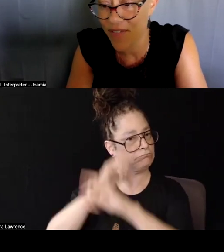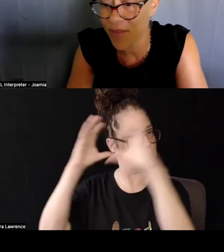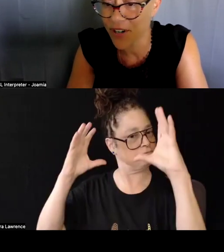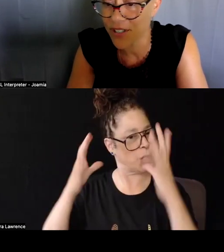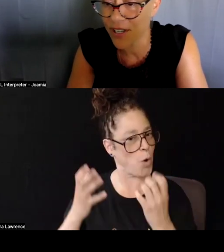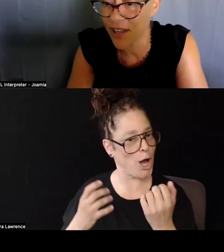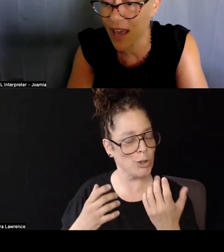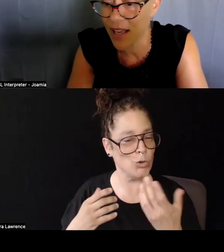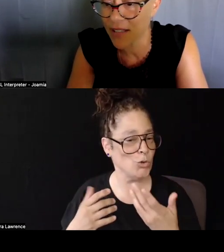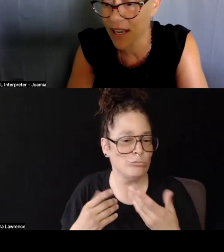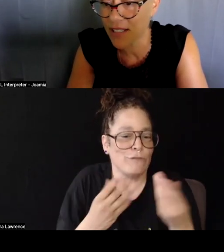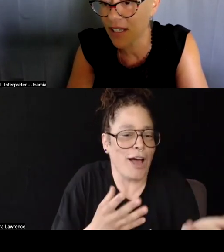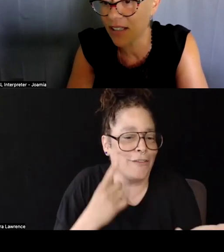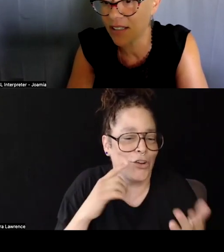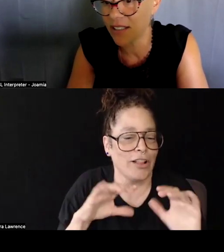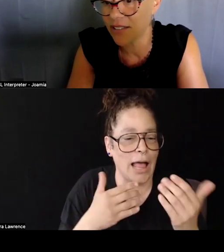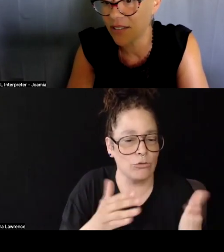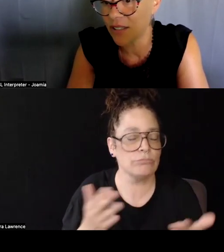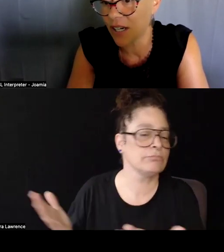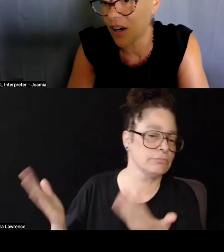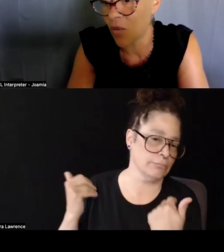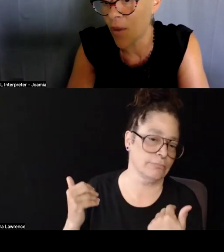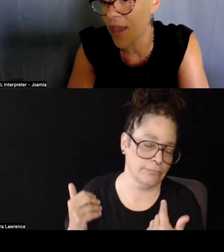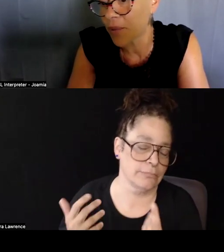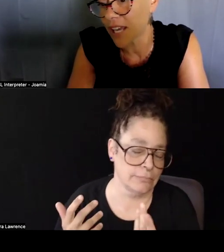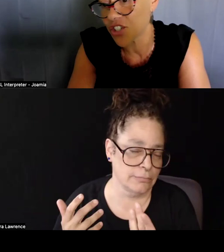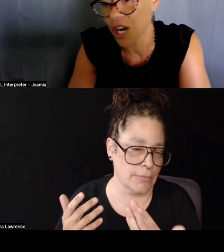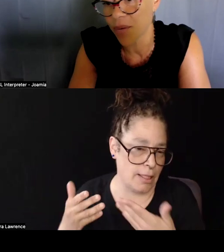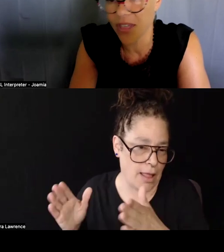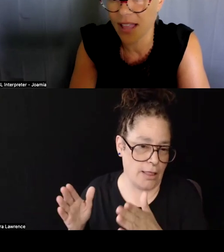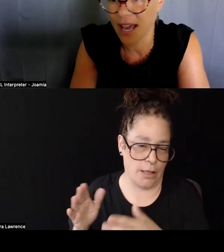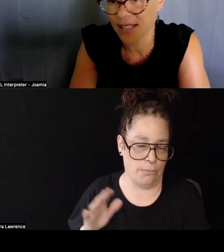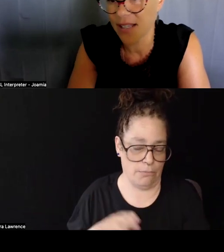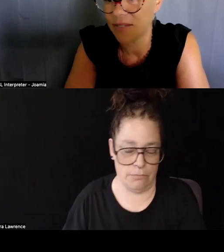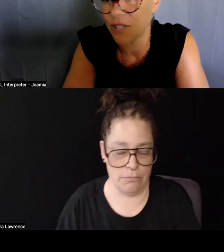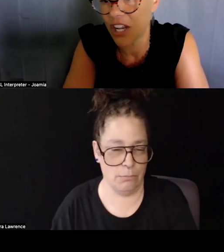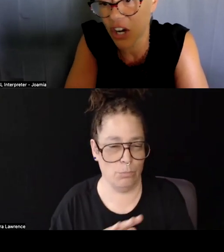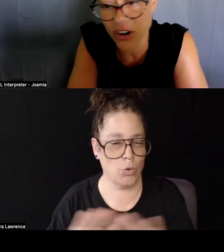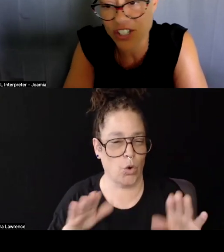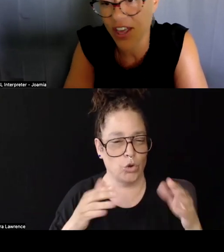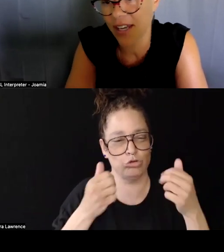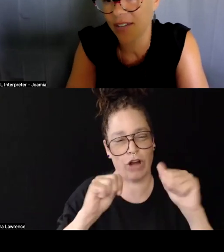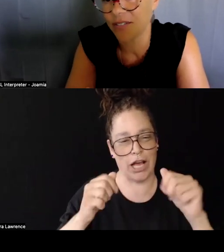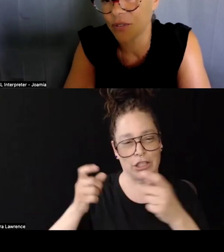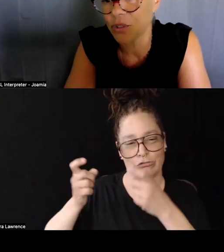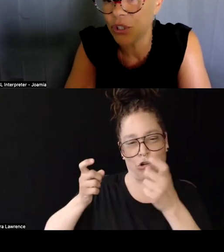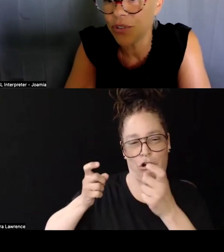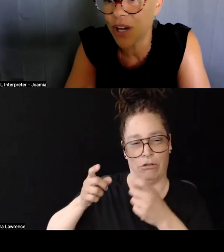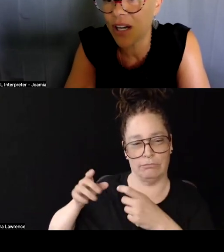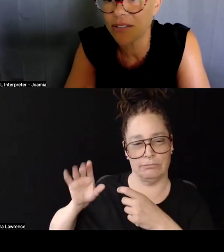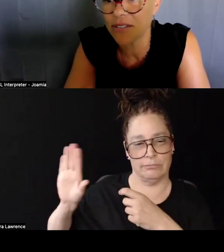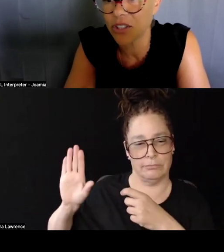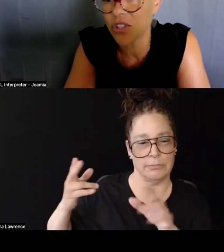So if the person has an idea what they would like to share with the class, encourage that.